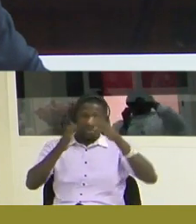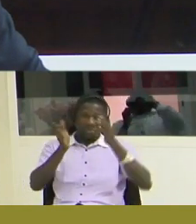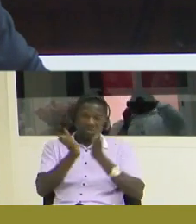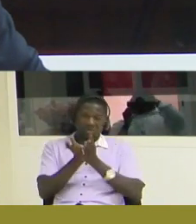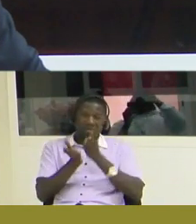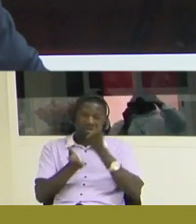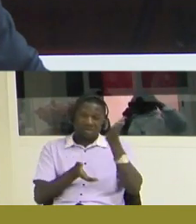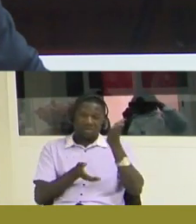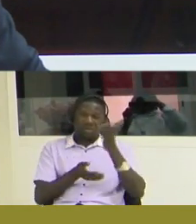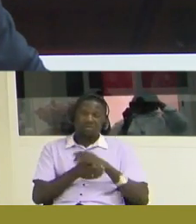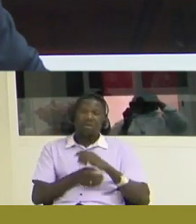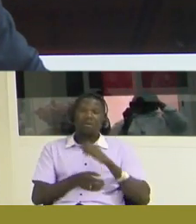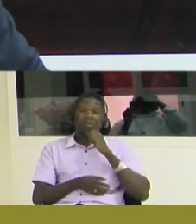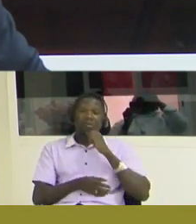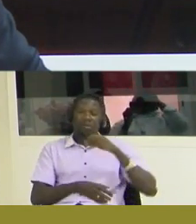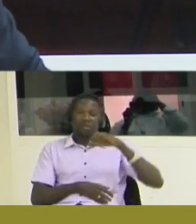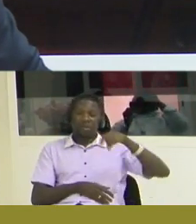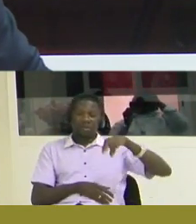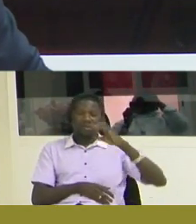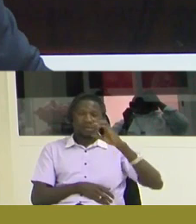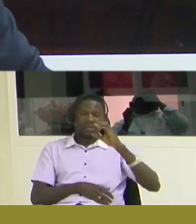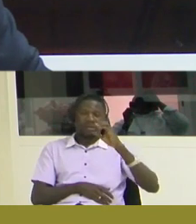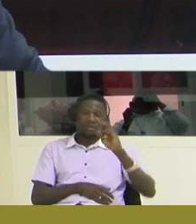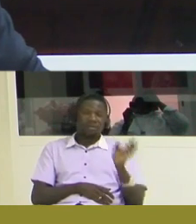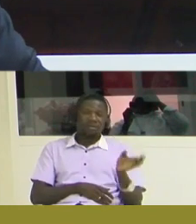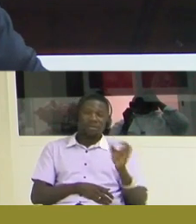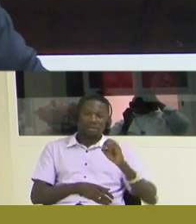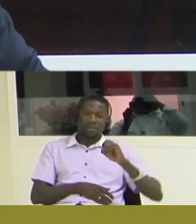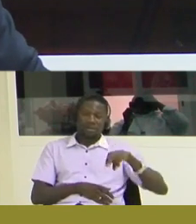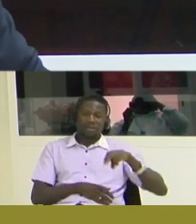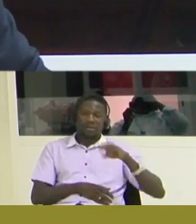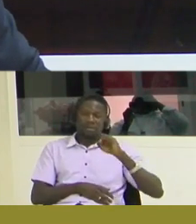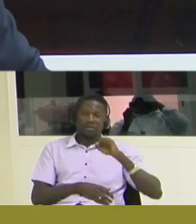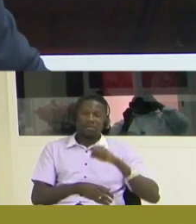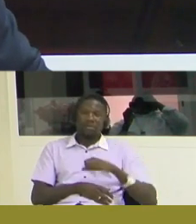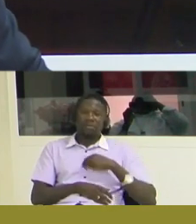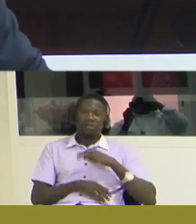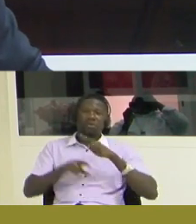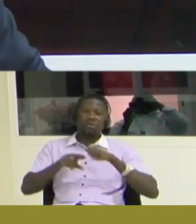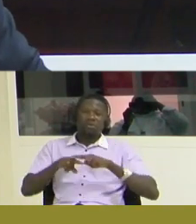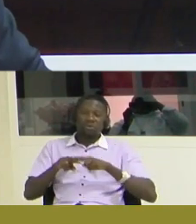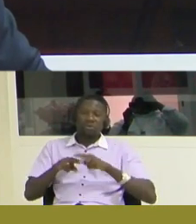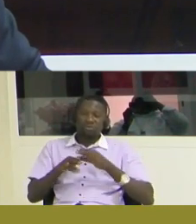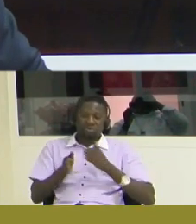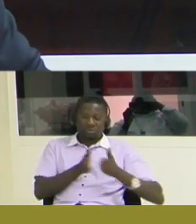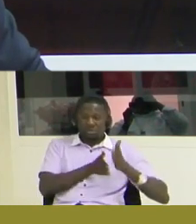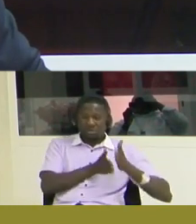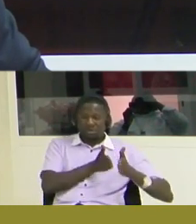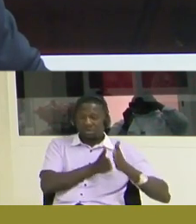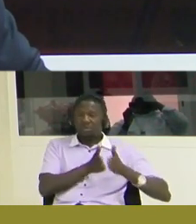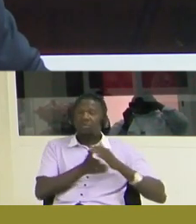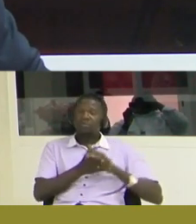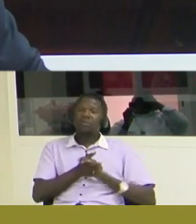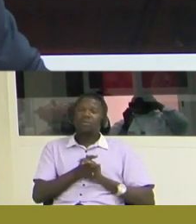course mr MC charm de moto Guzzi Bora Monica de mama summer